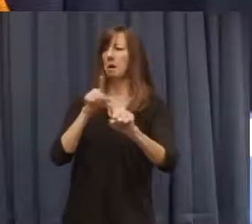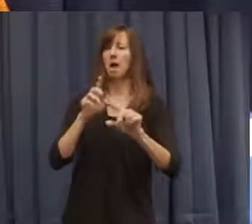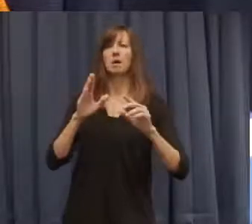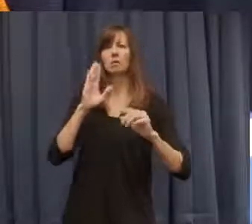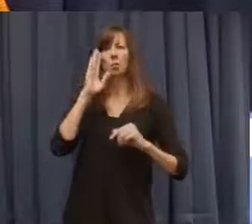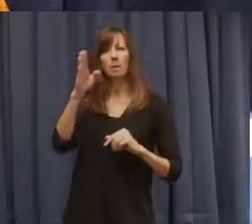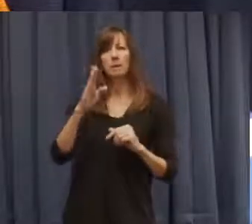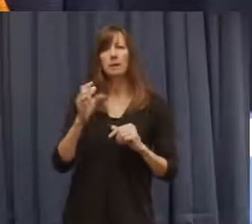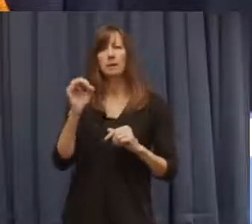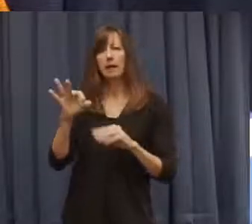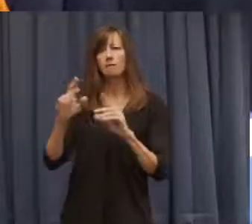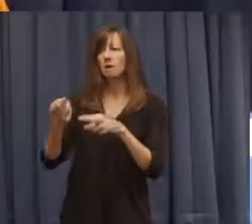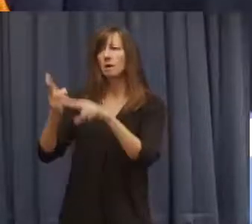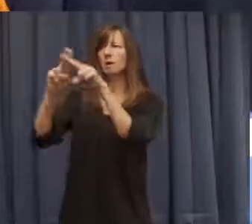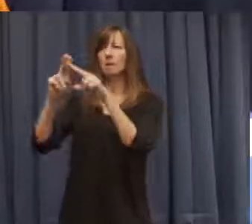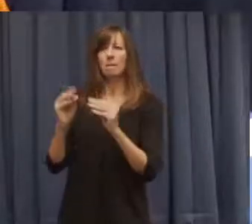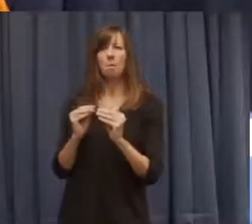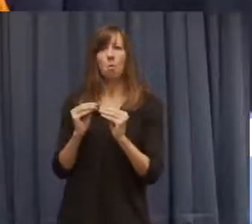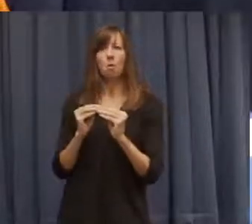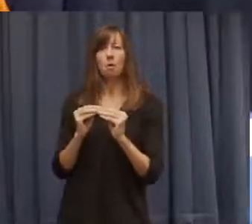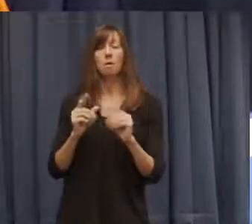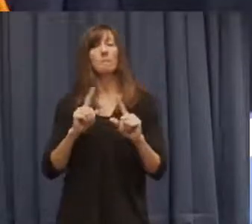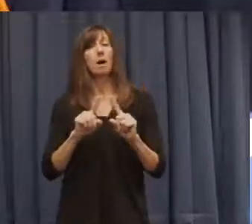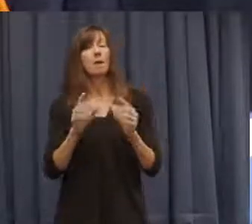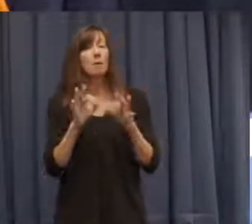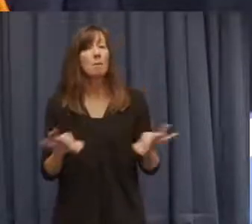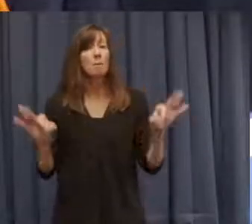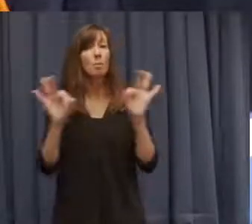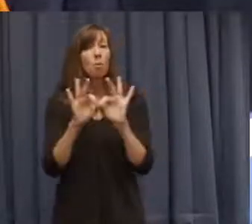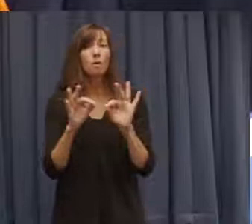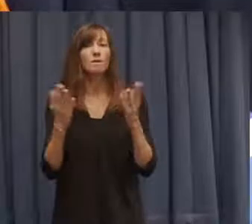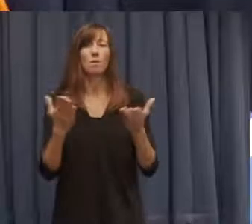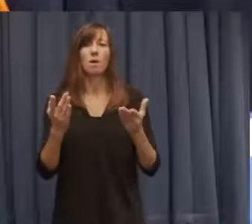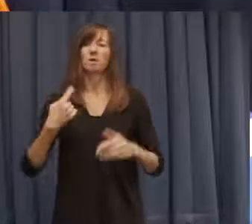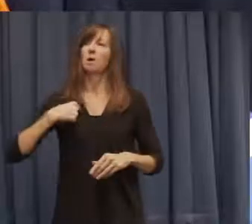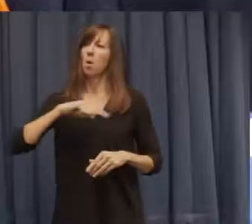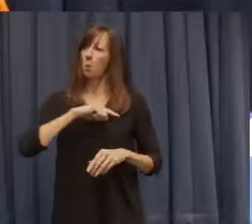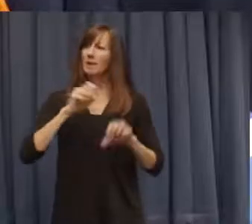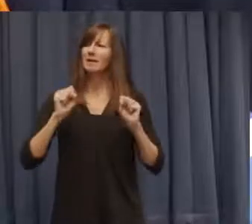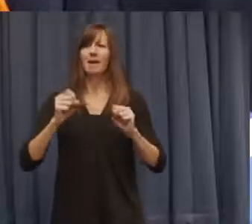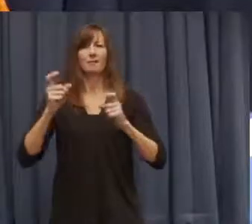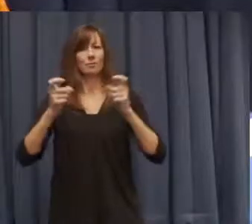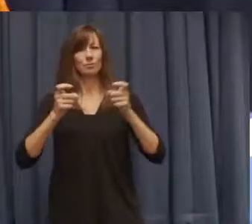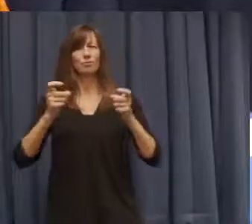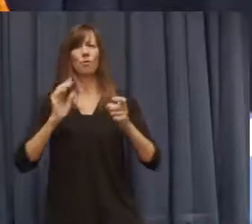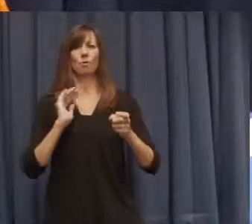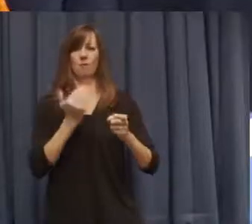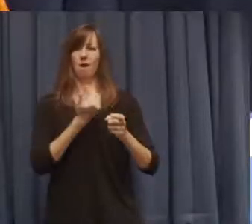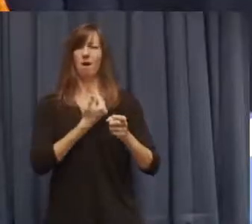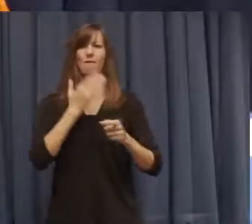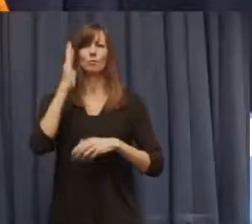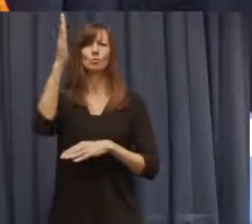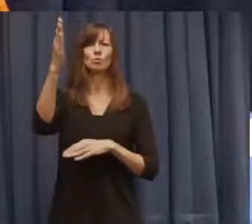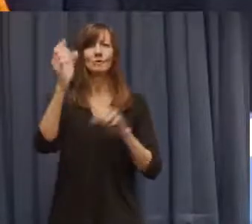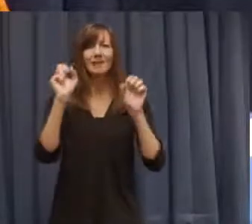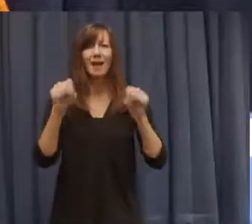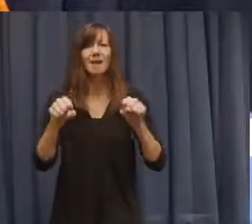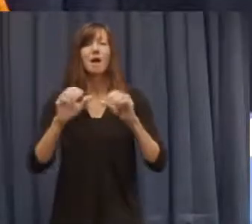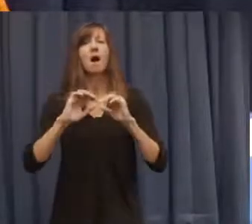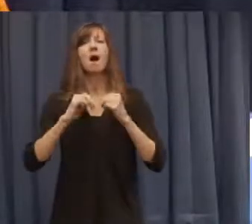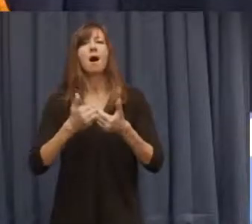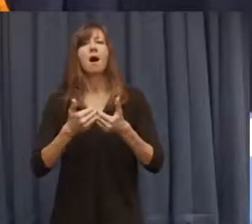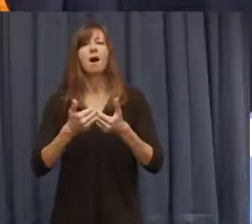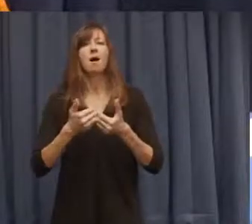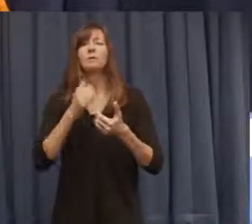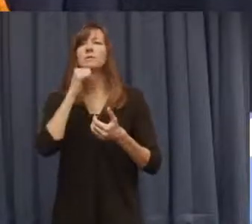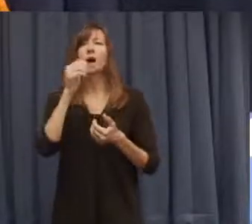importantly, we can control our destiny when it comes to these numbers. These are not just out of the sky, imposed from somewhere else.